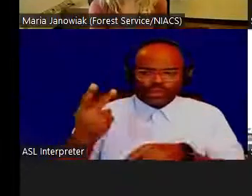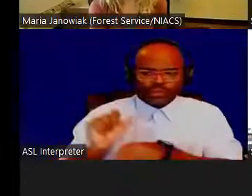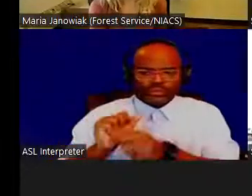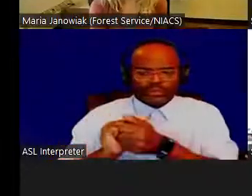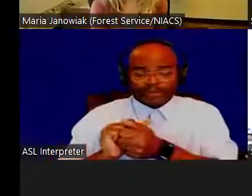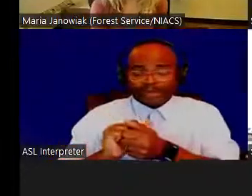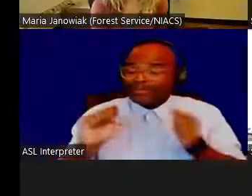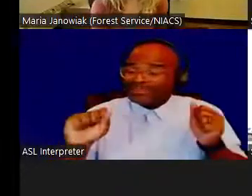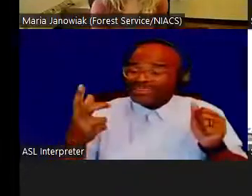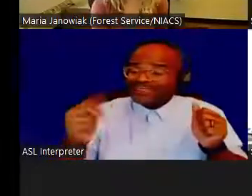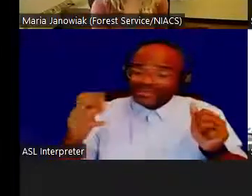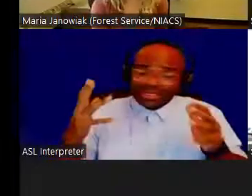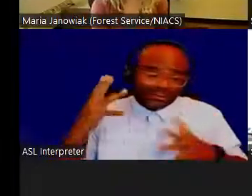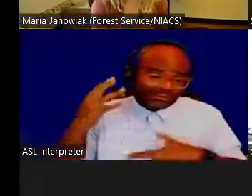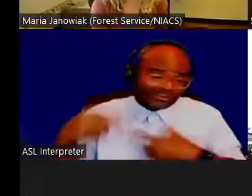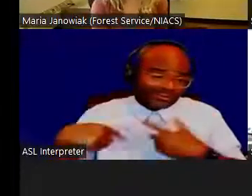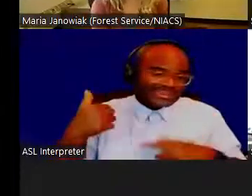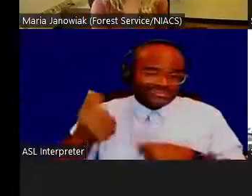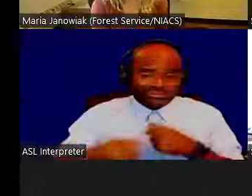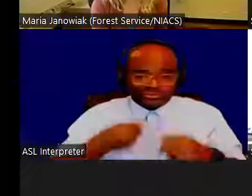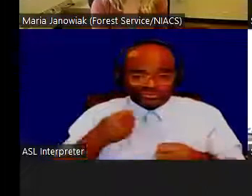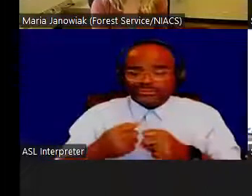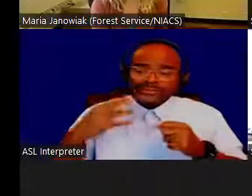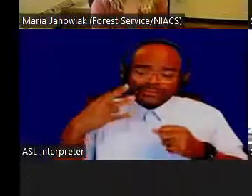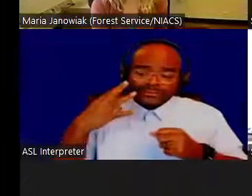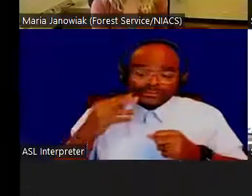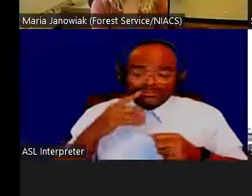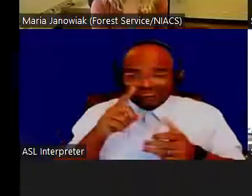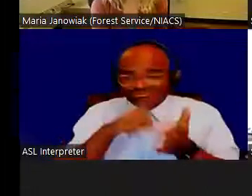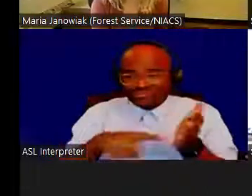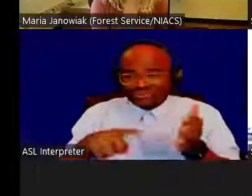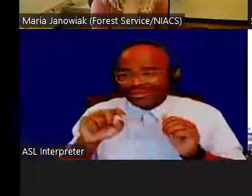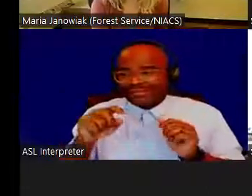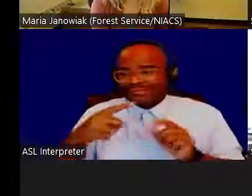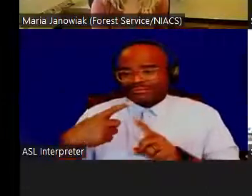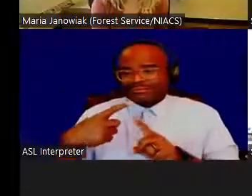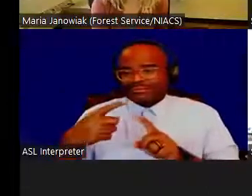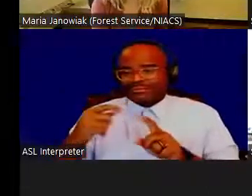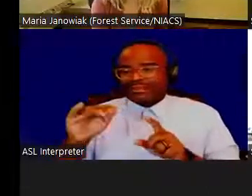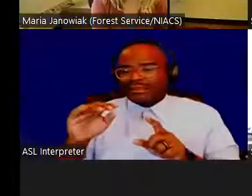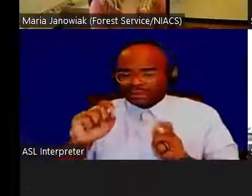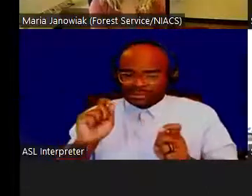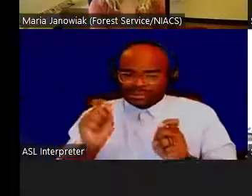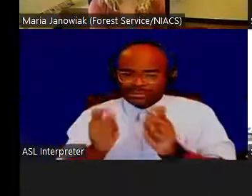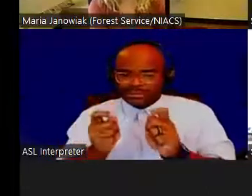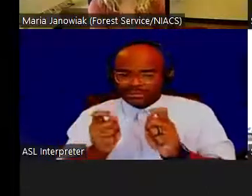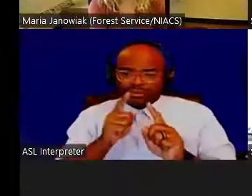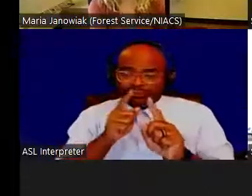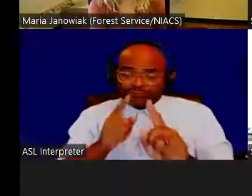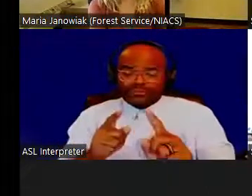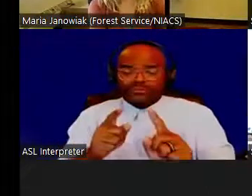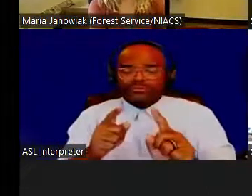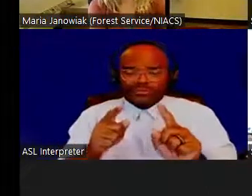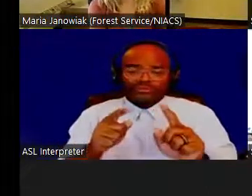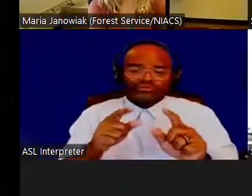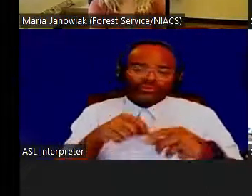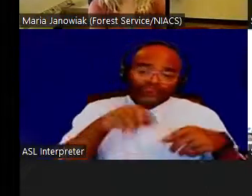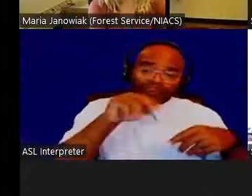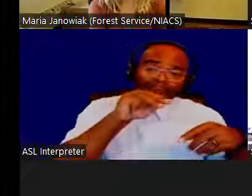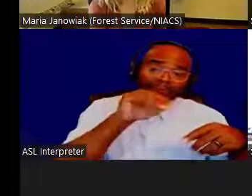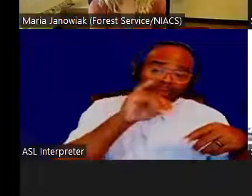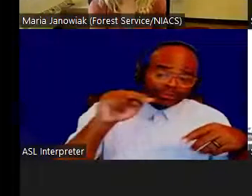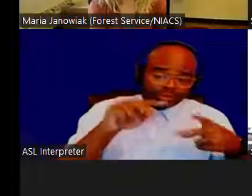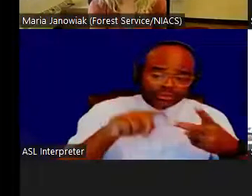Stephen has more than 10 years of experience looking at climate adaptation efforts, and in particular coordinating efforts across Minnesota, Wisconsin,